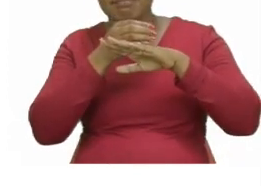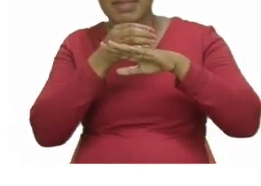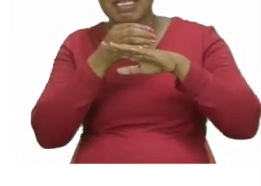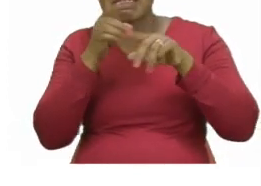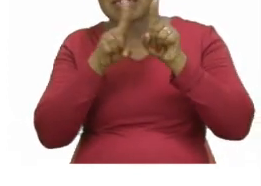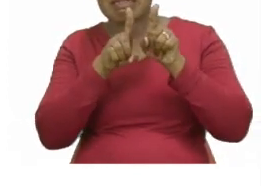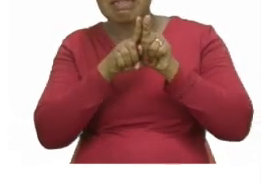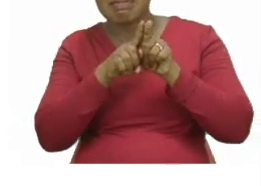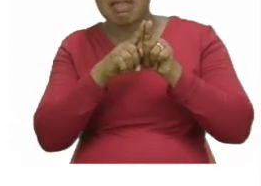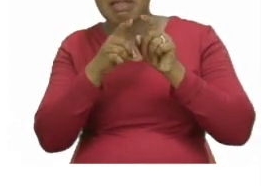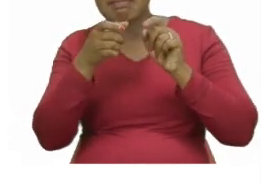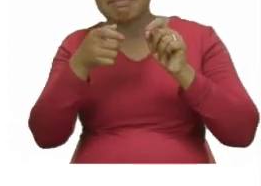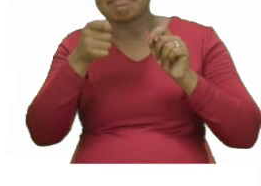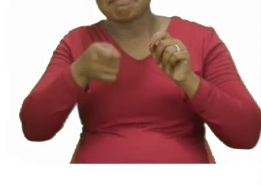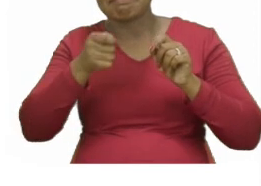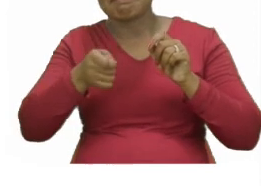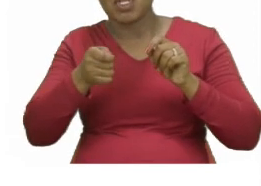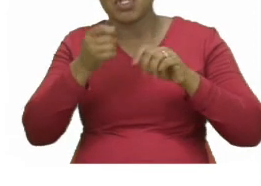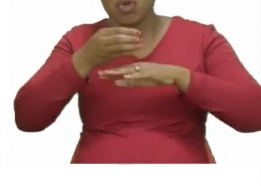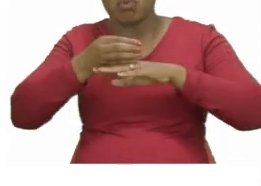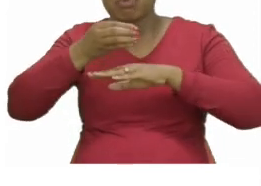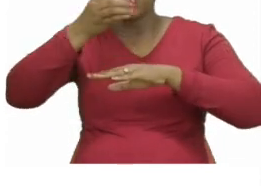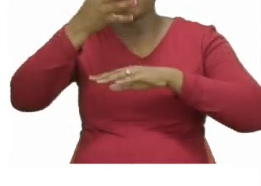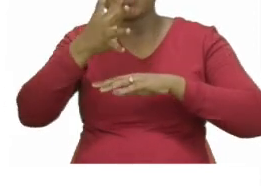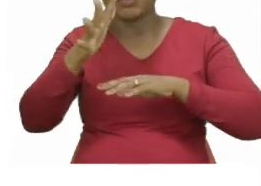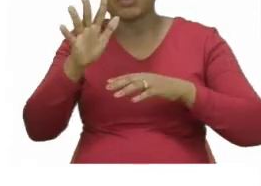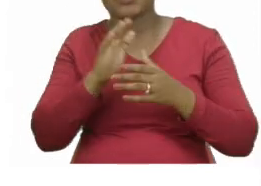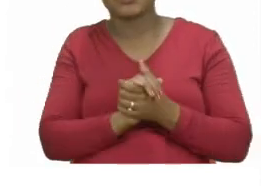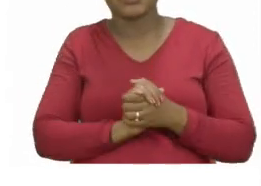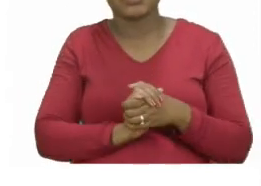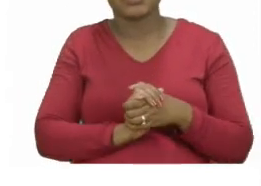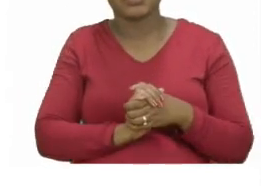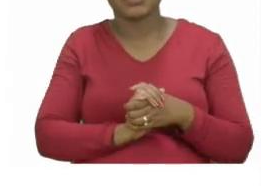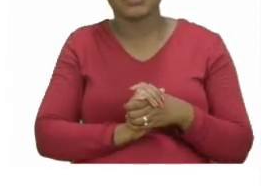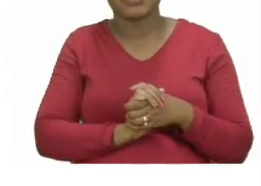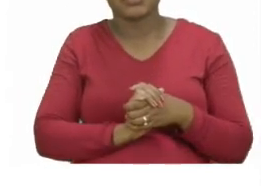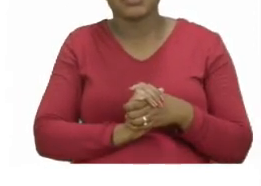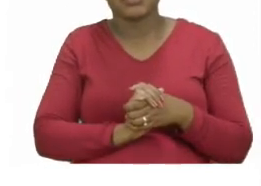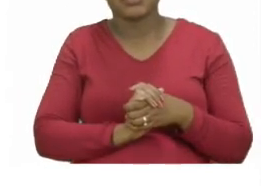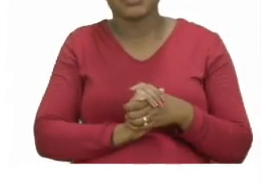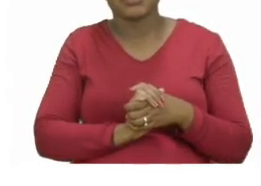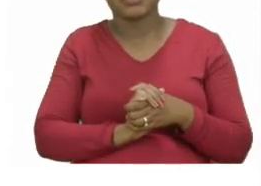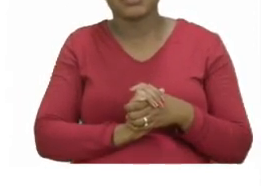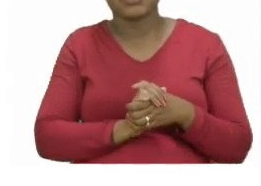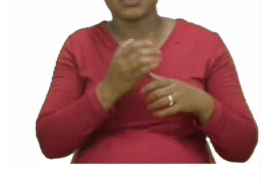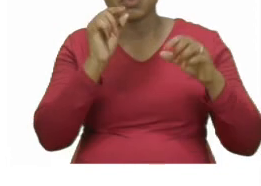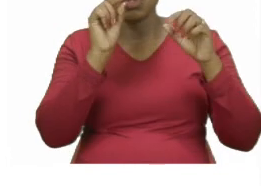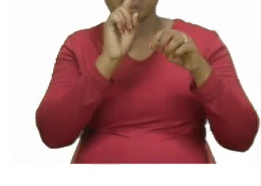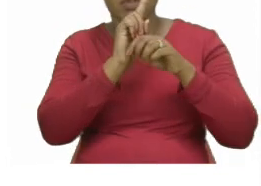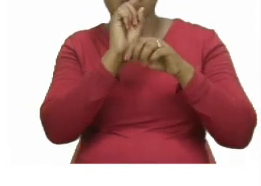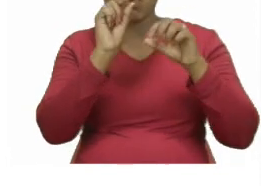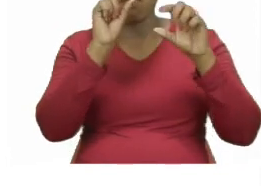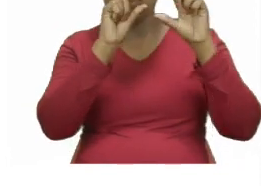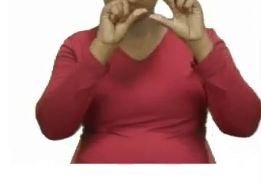water. On top, you have a little square, rectangular block with all